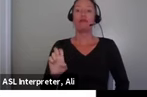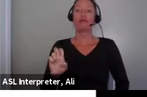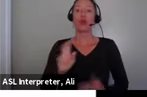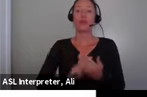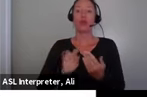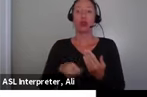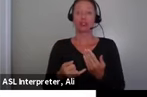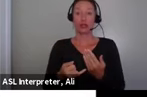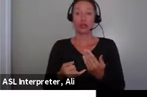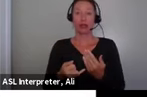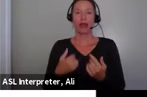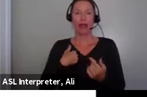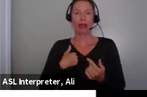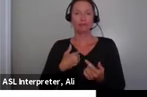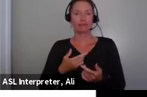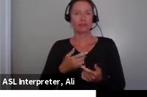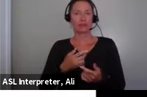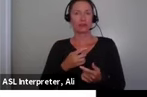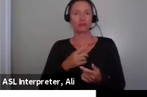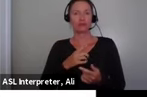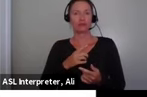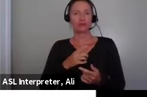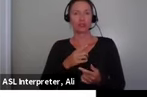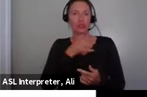a question about that.